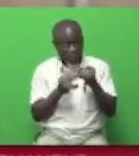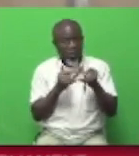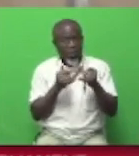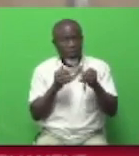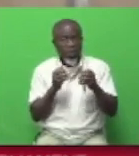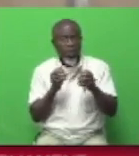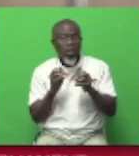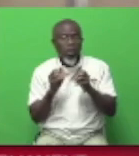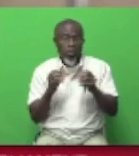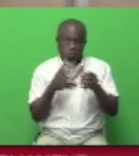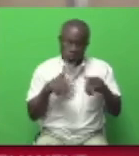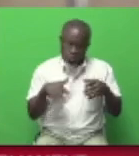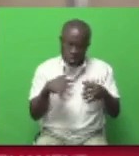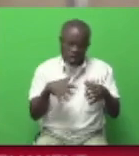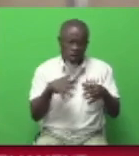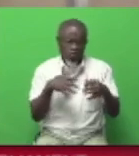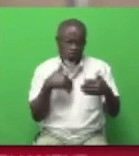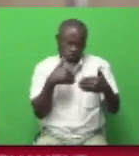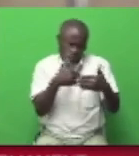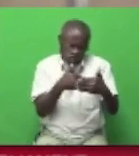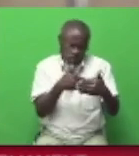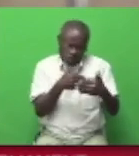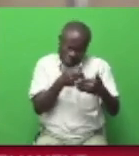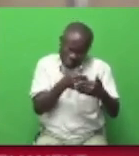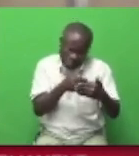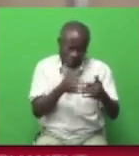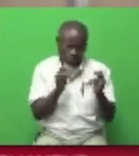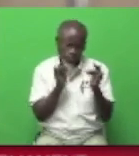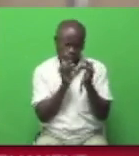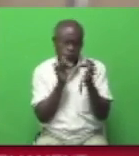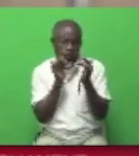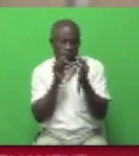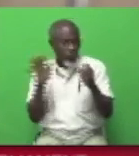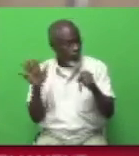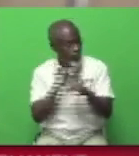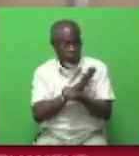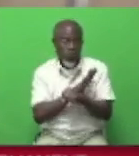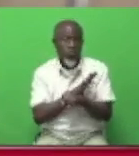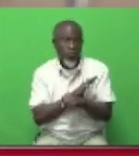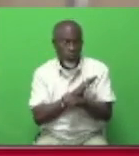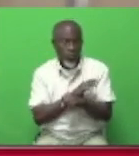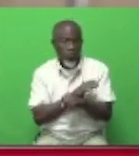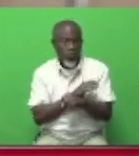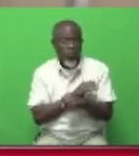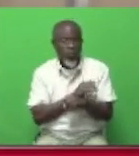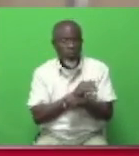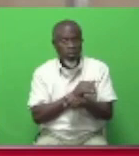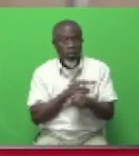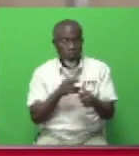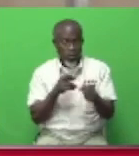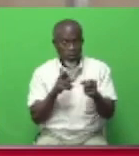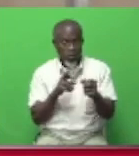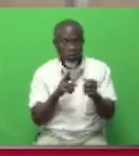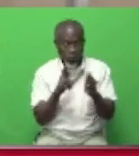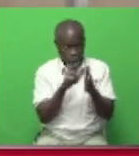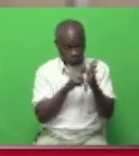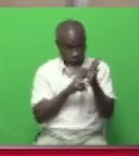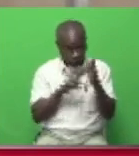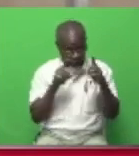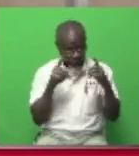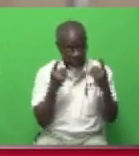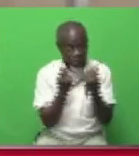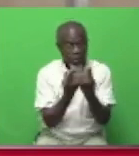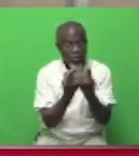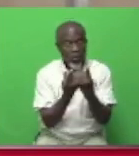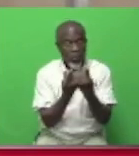digitization of a number of services at the Registrar General's Department. The Registrar General's Department, for example, Mr. Vice